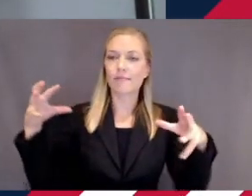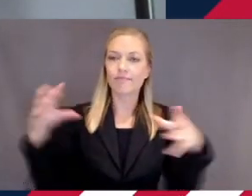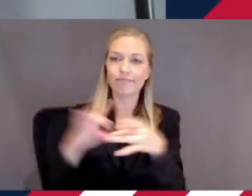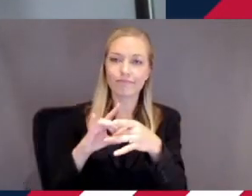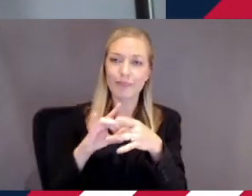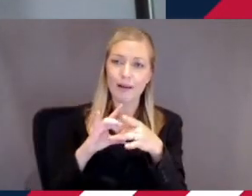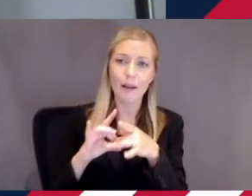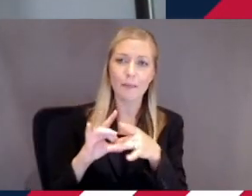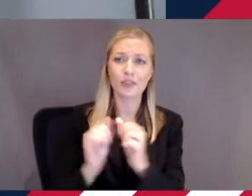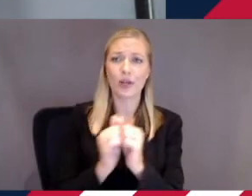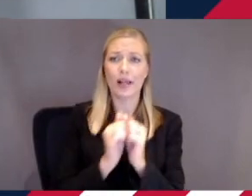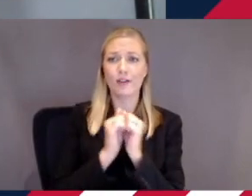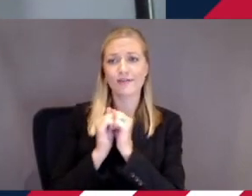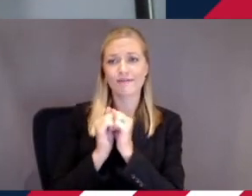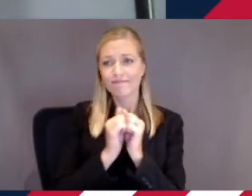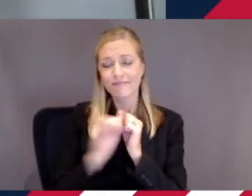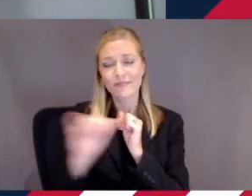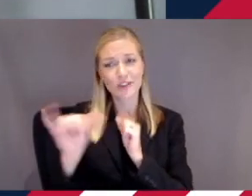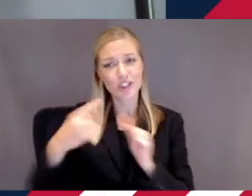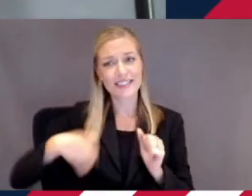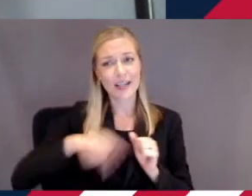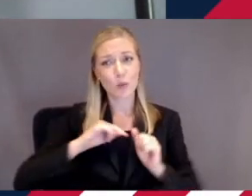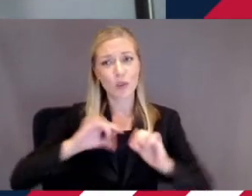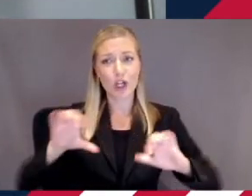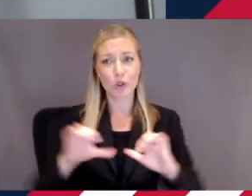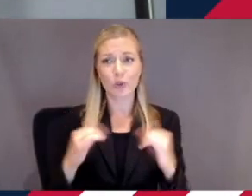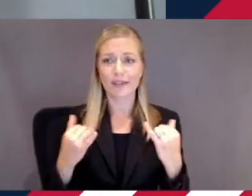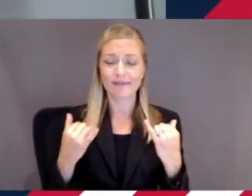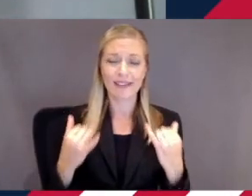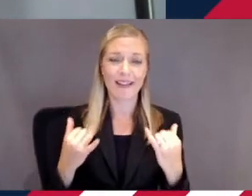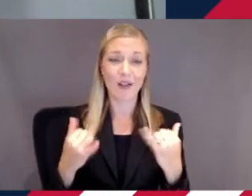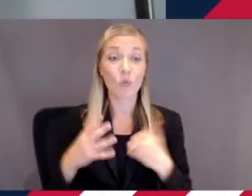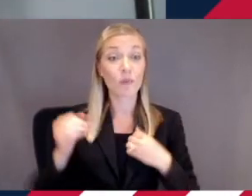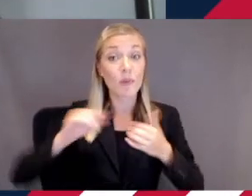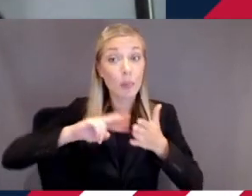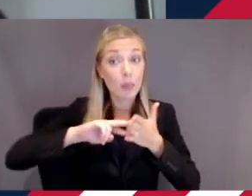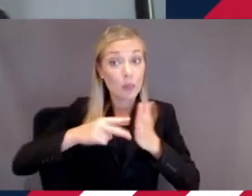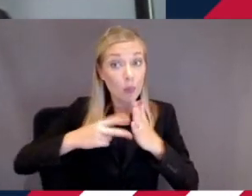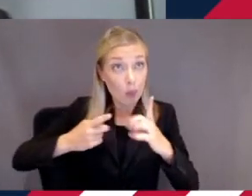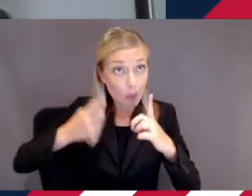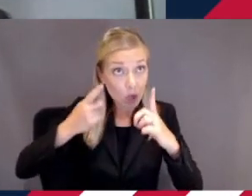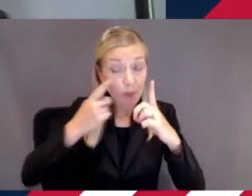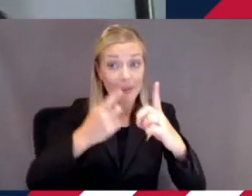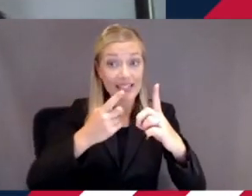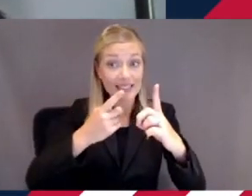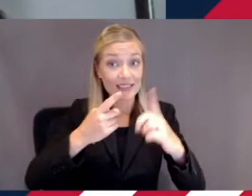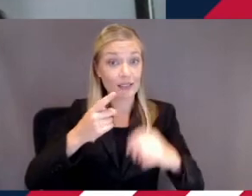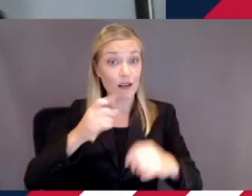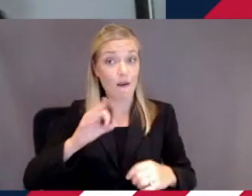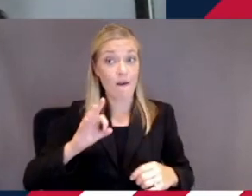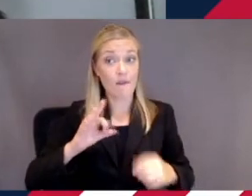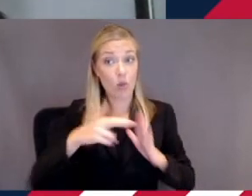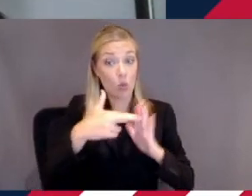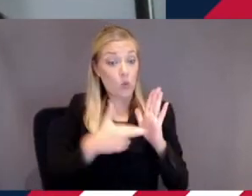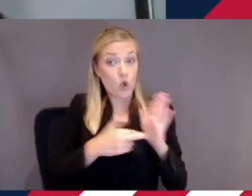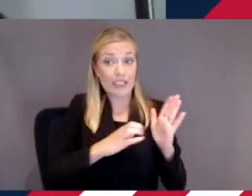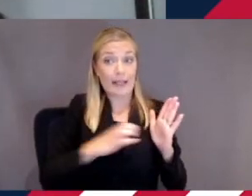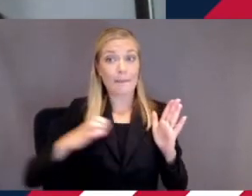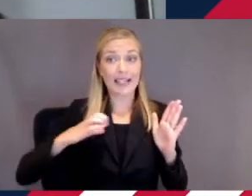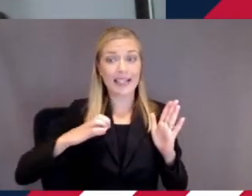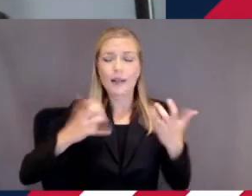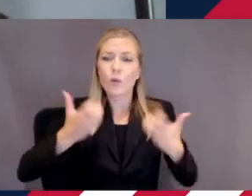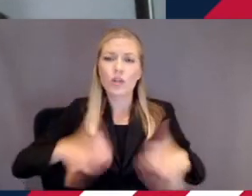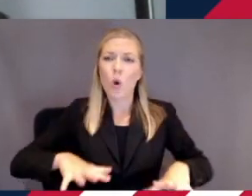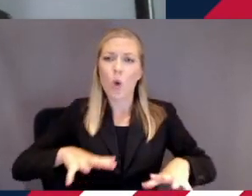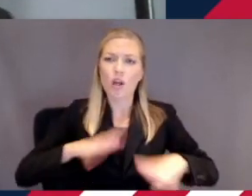And the purpose of the Rules Committee is not to get in the way. And I'm